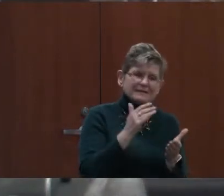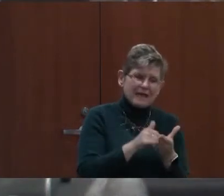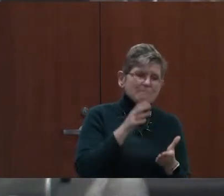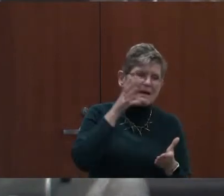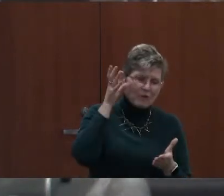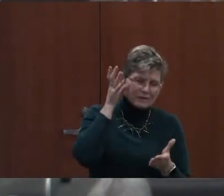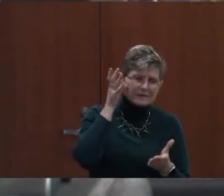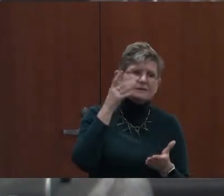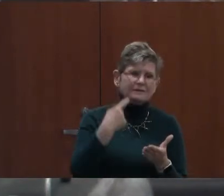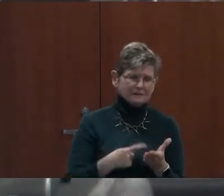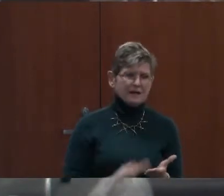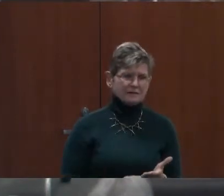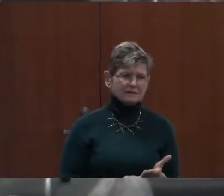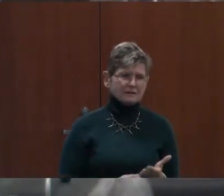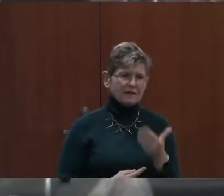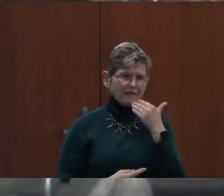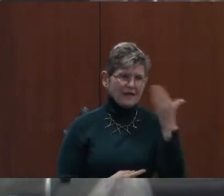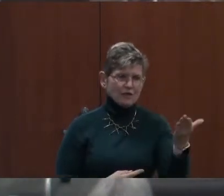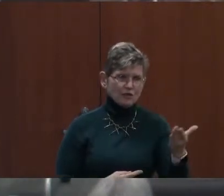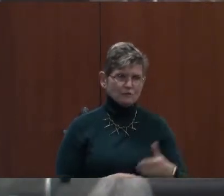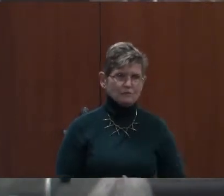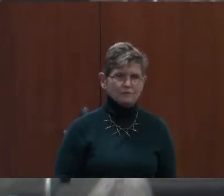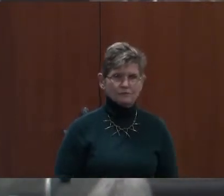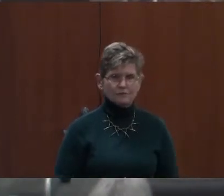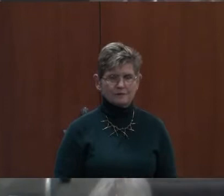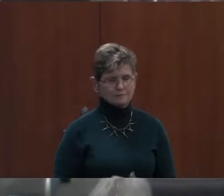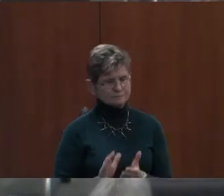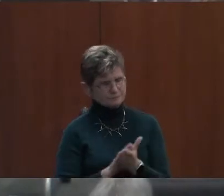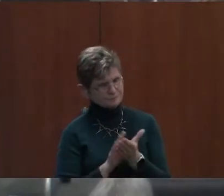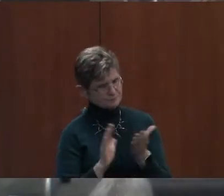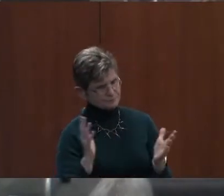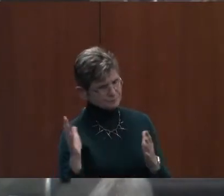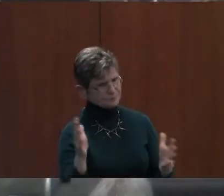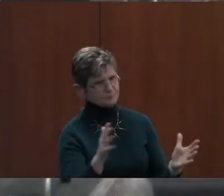you. Thank you, Mr. Lowen.